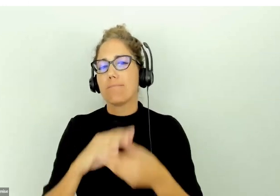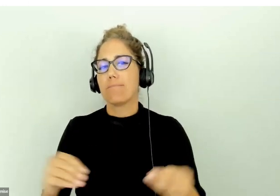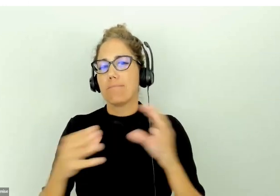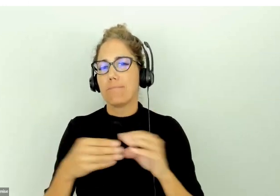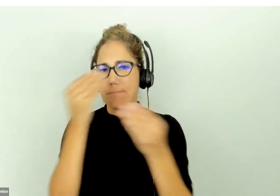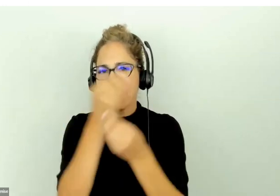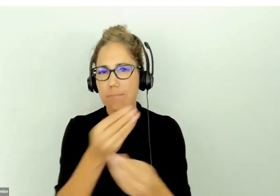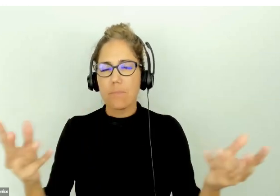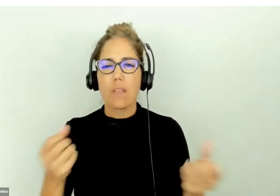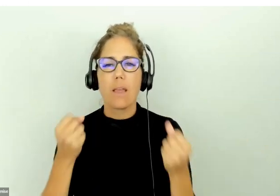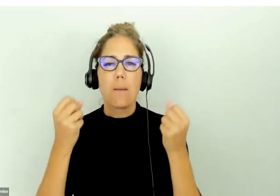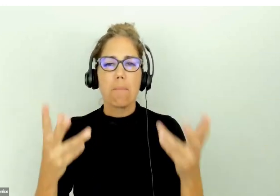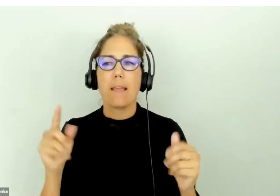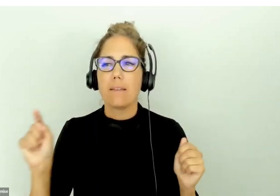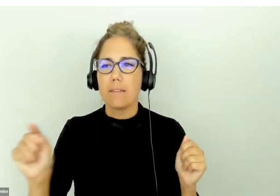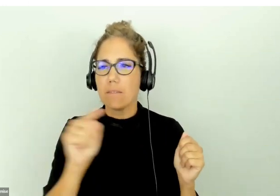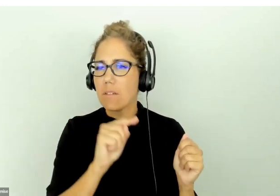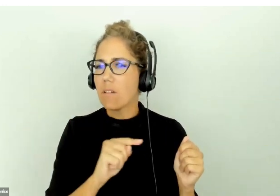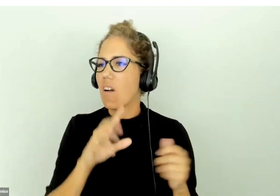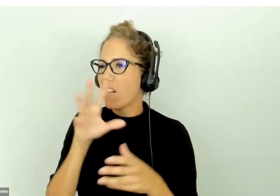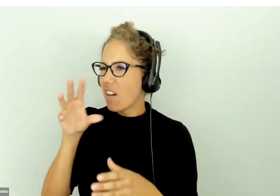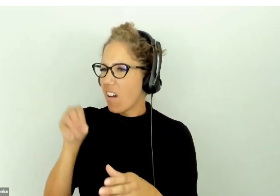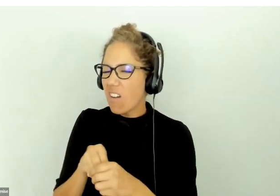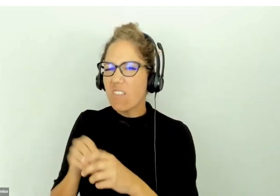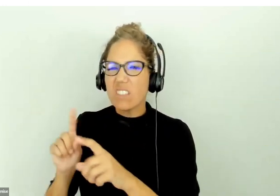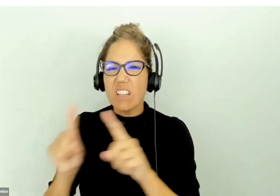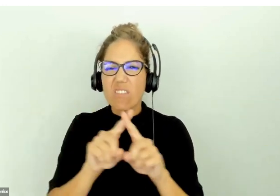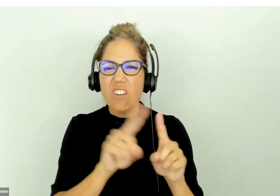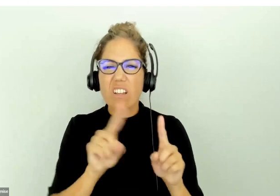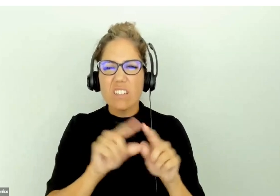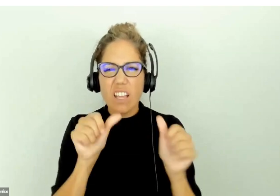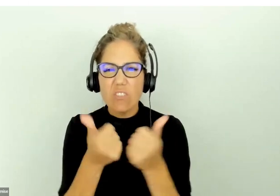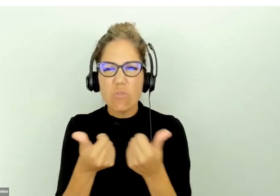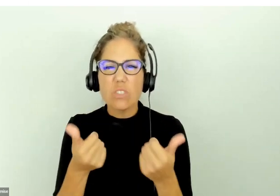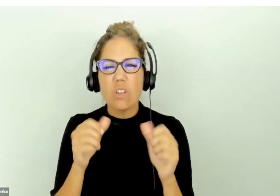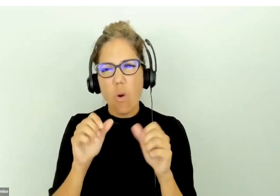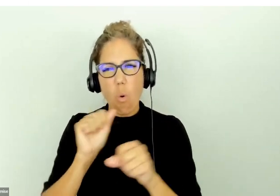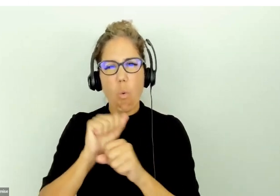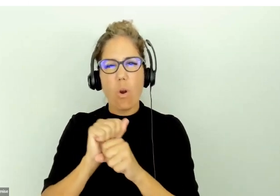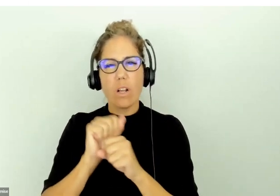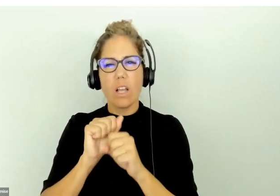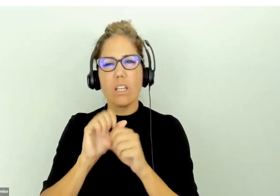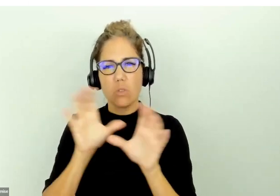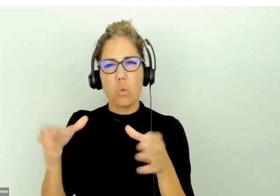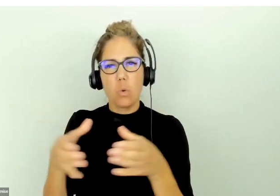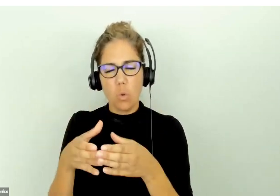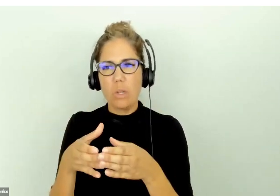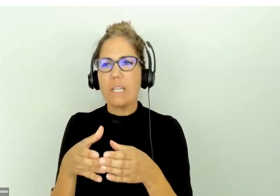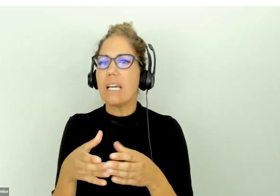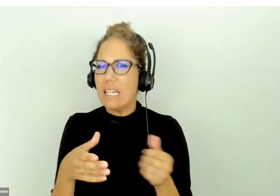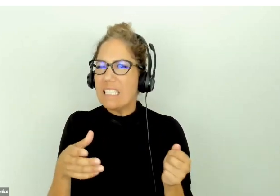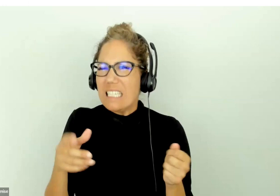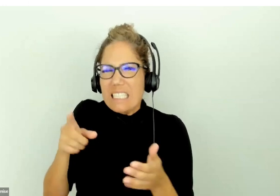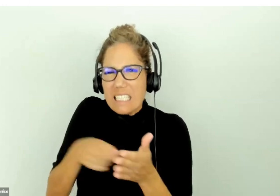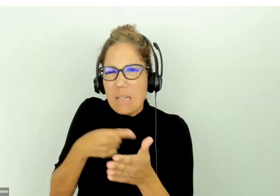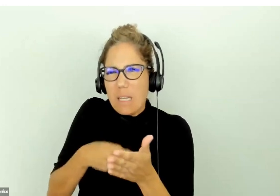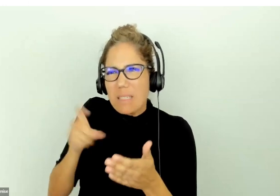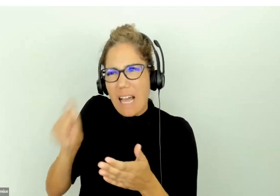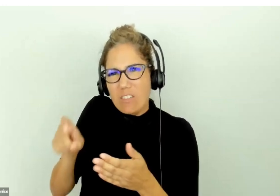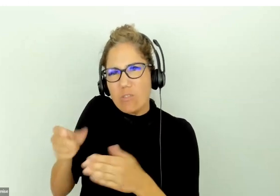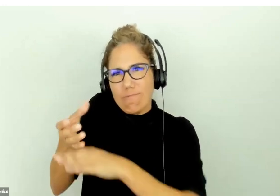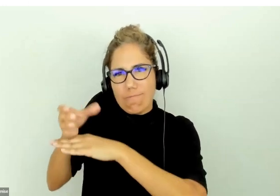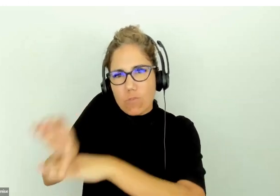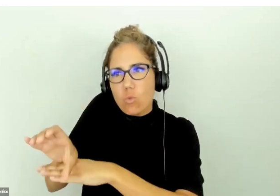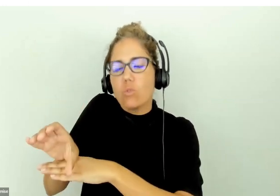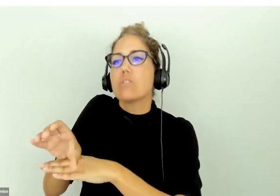us, are part of many interagency working groups, and sometimes you kind of have to twist agencies' arms to get